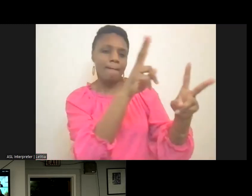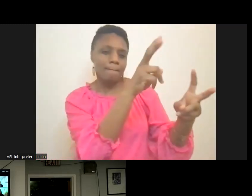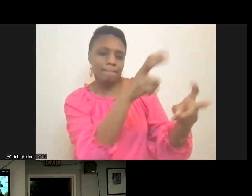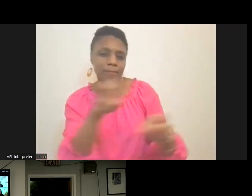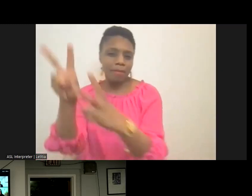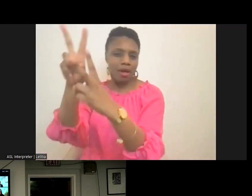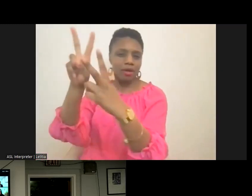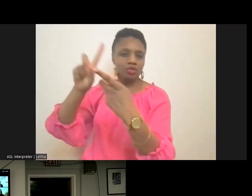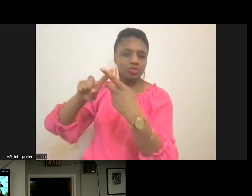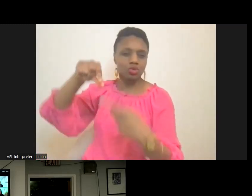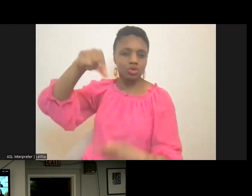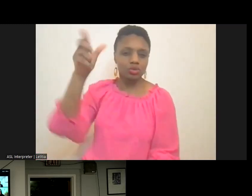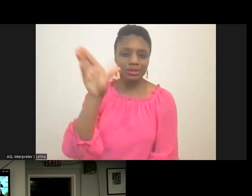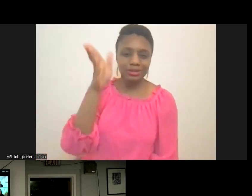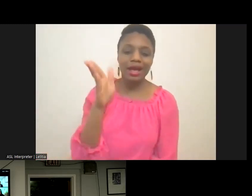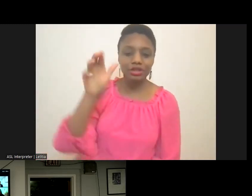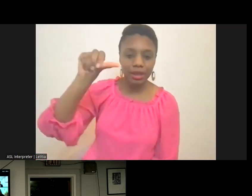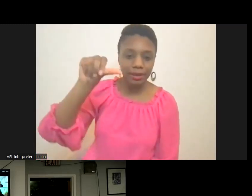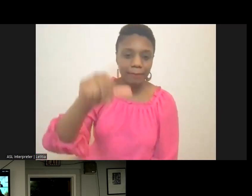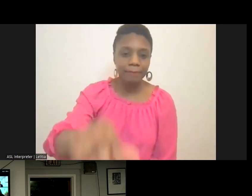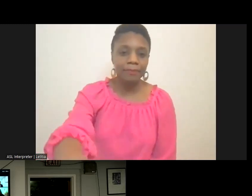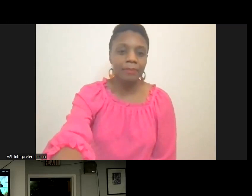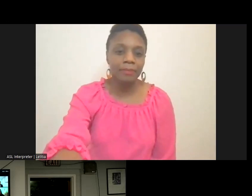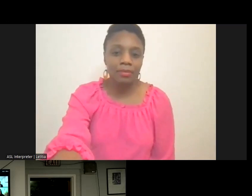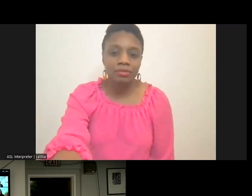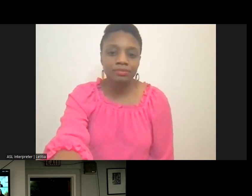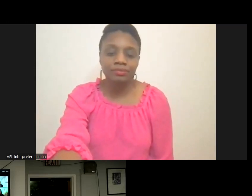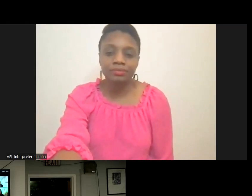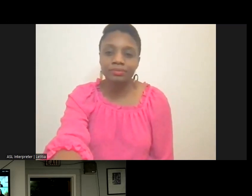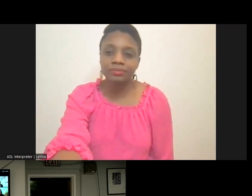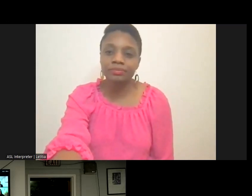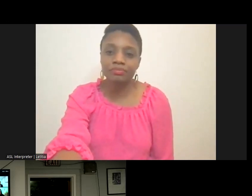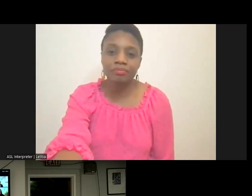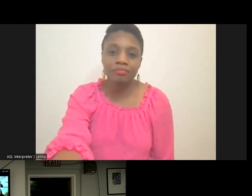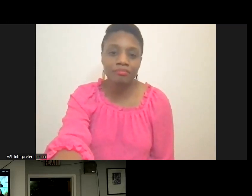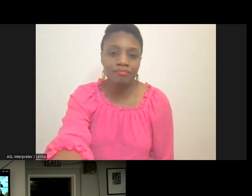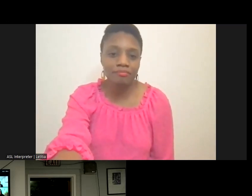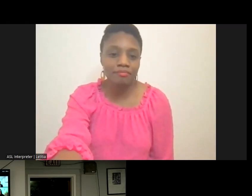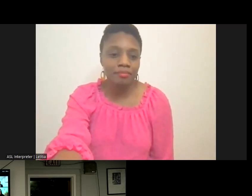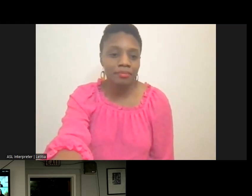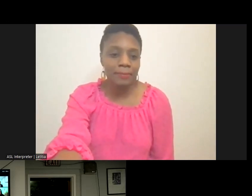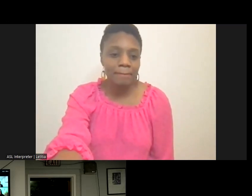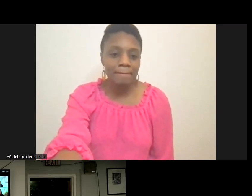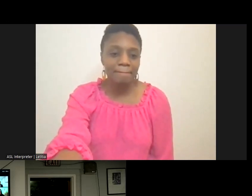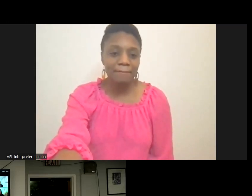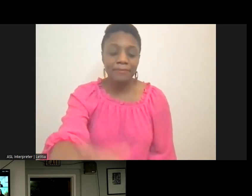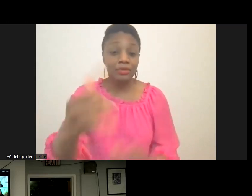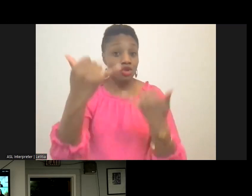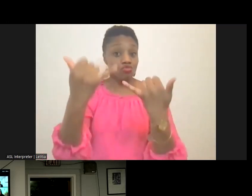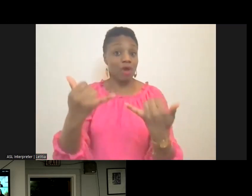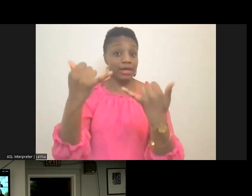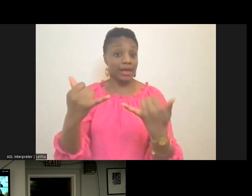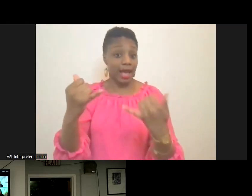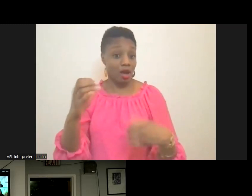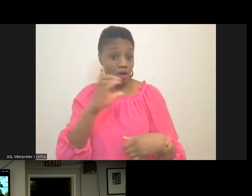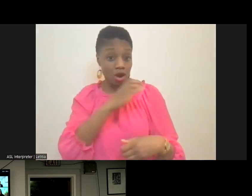turn on your video camera, then others can see you and you have your hand raised. And there are no comments from the council members,